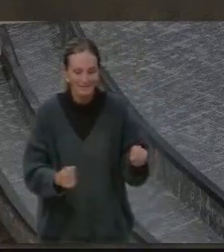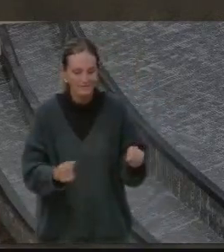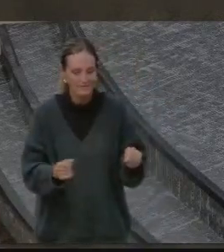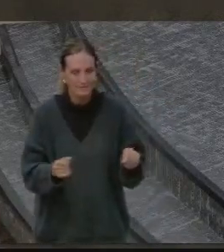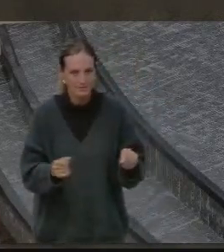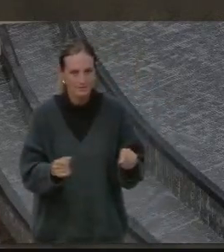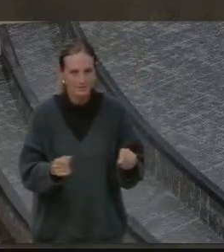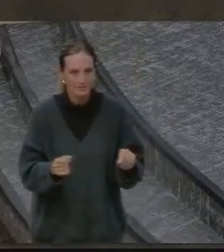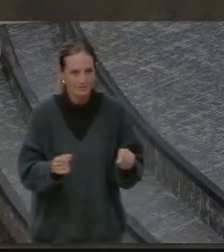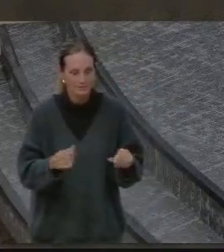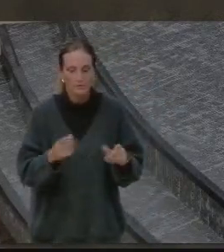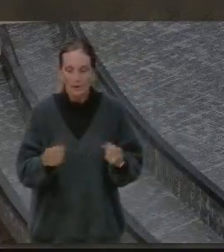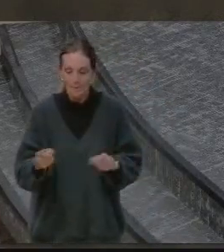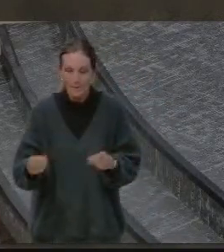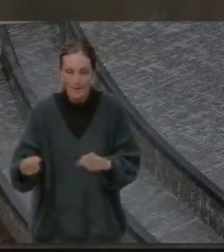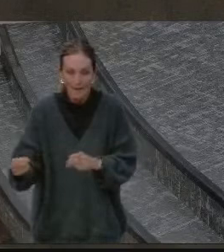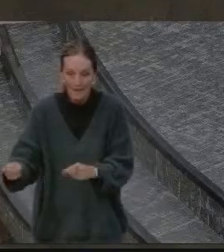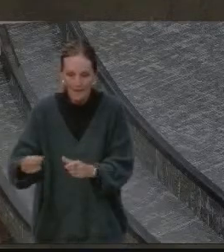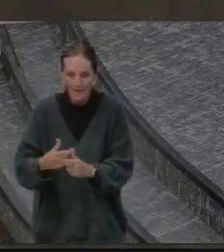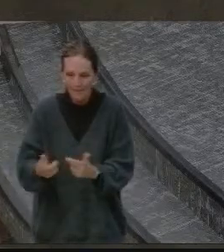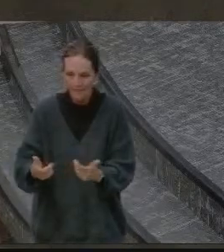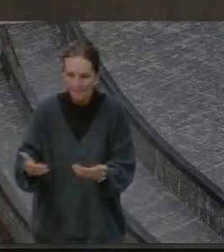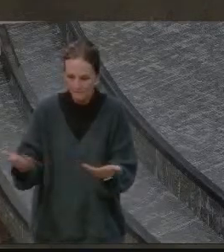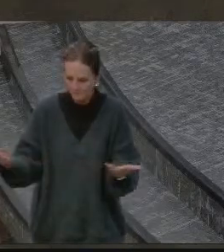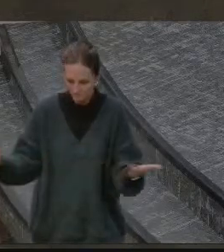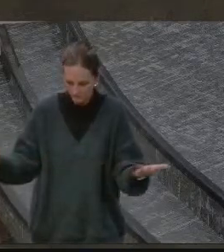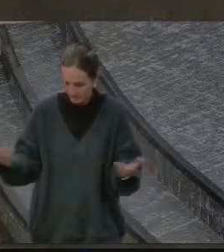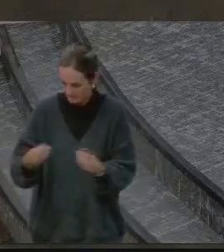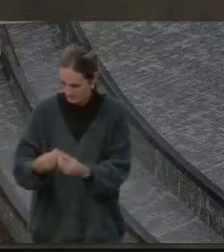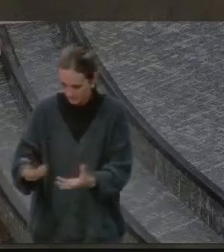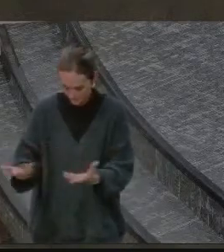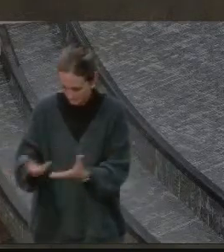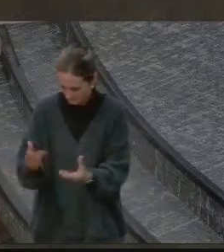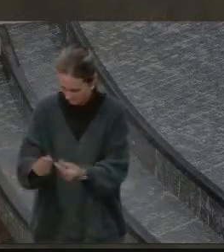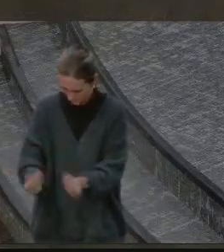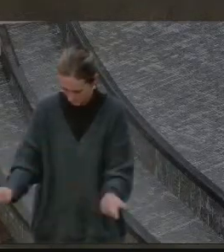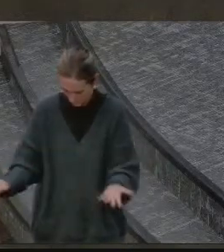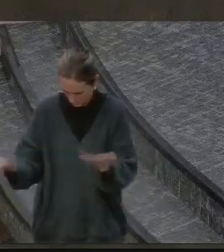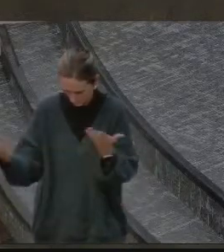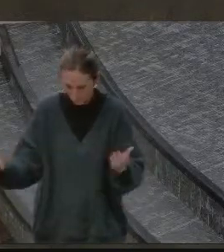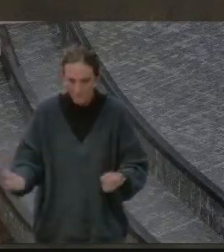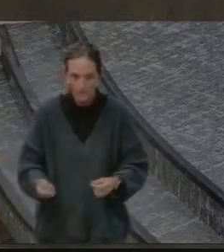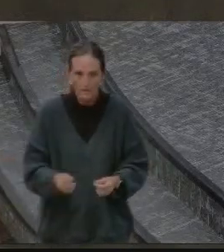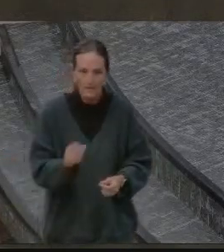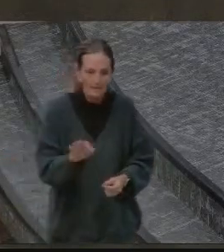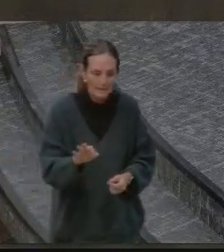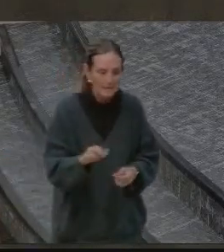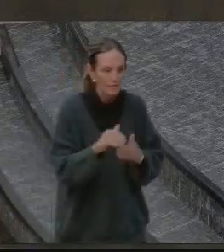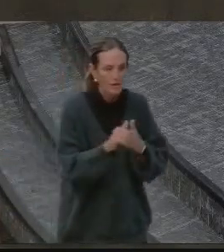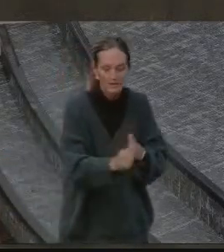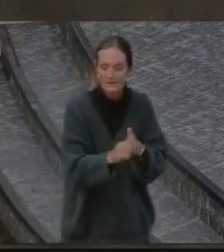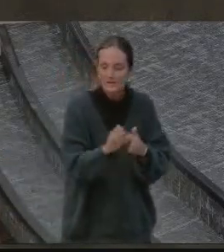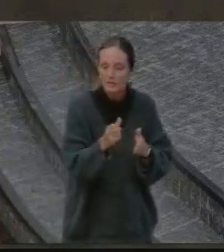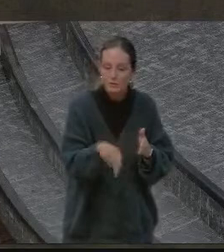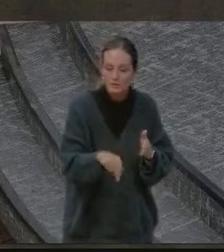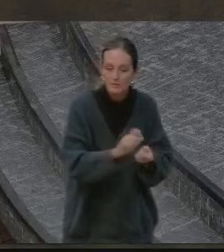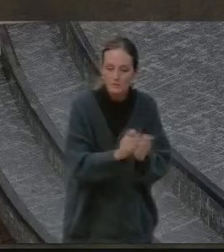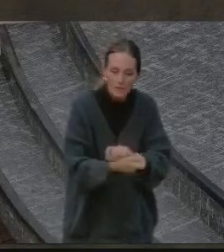the radar, or it falls off the radar if leadership changes or new crises